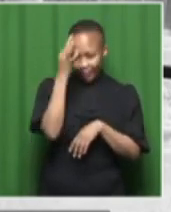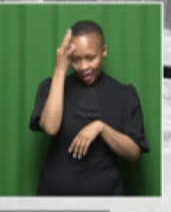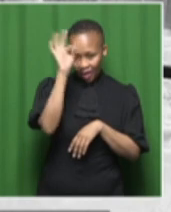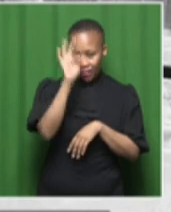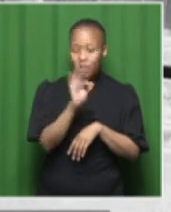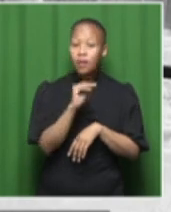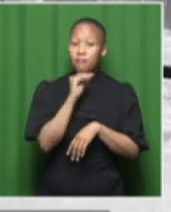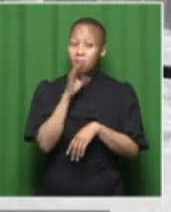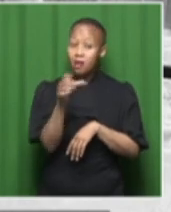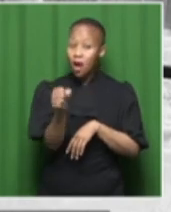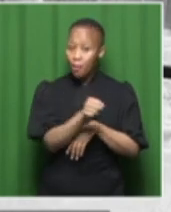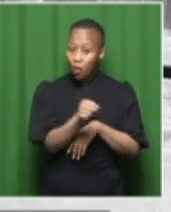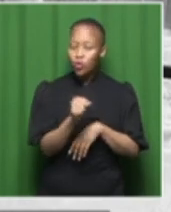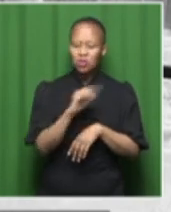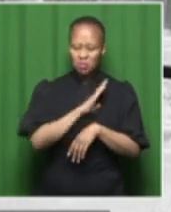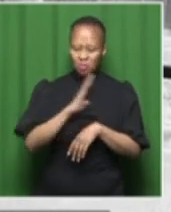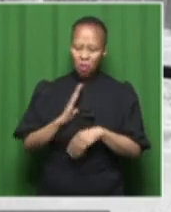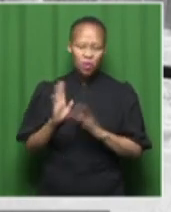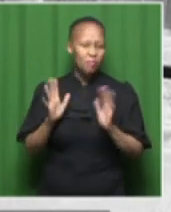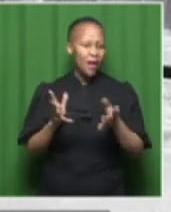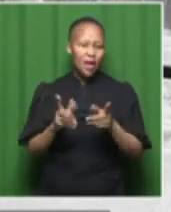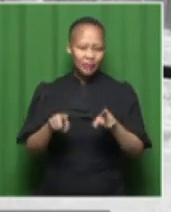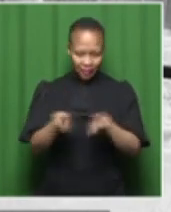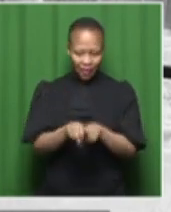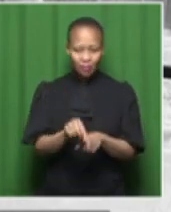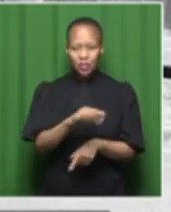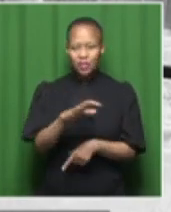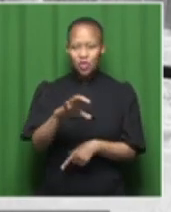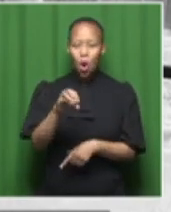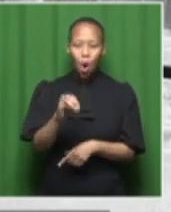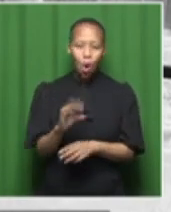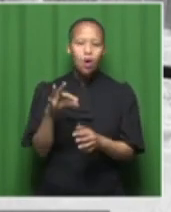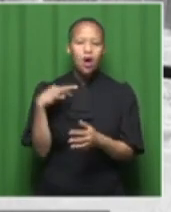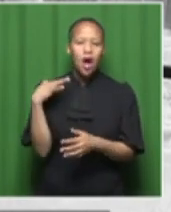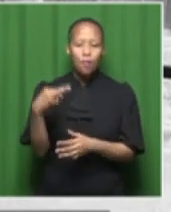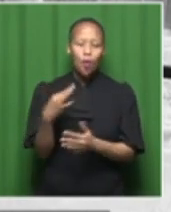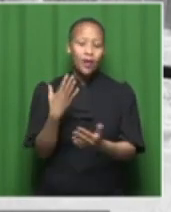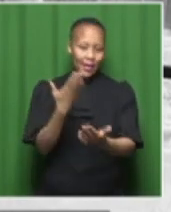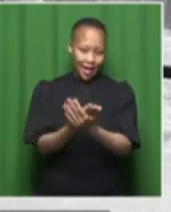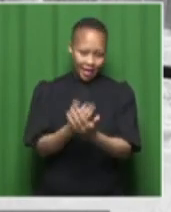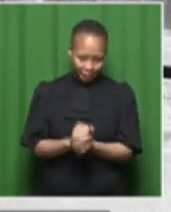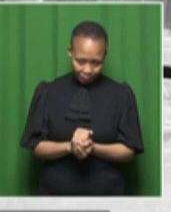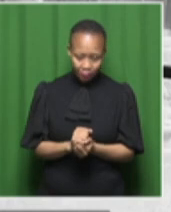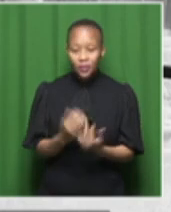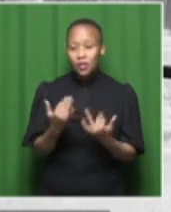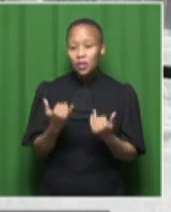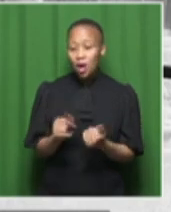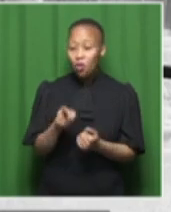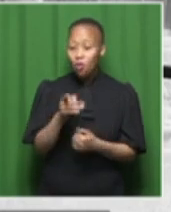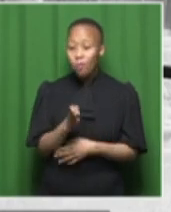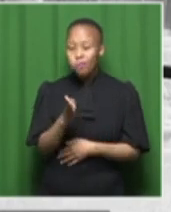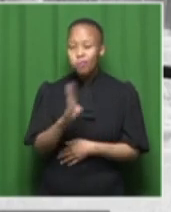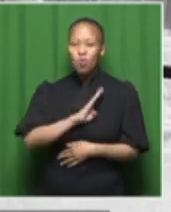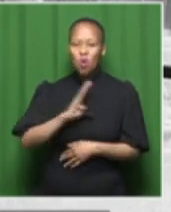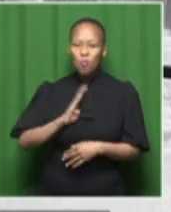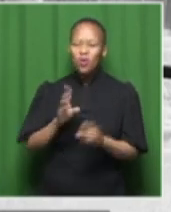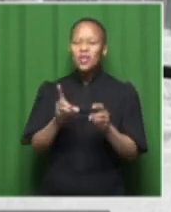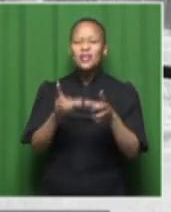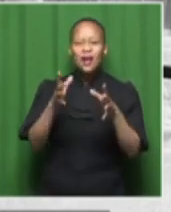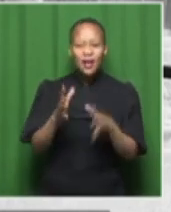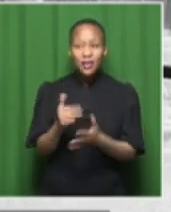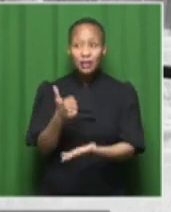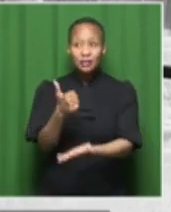but also appoints the CEOs. And this can lead to various challenges. I mean, imagine being a board of directors, you're sitting there, you have this legal